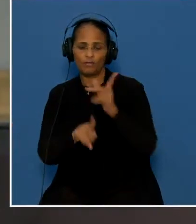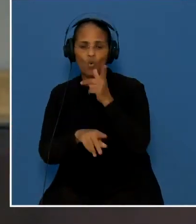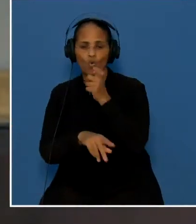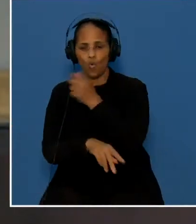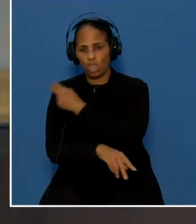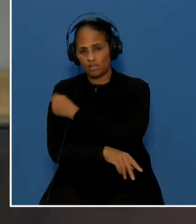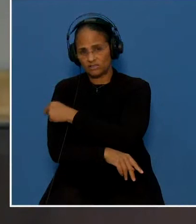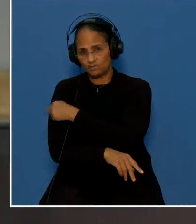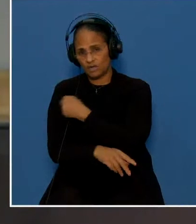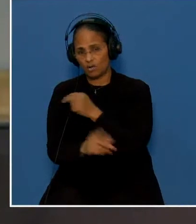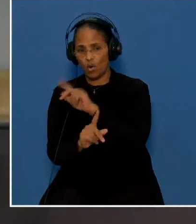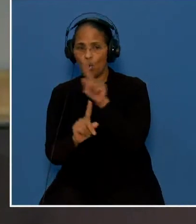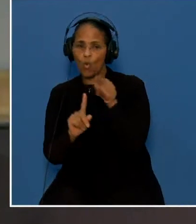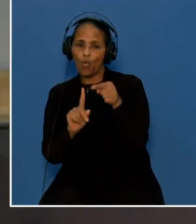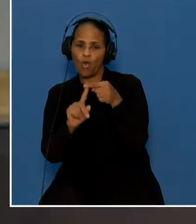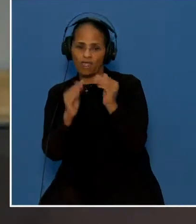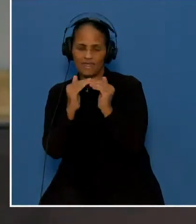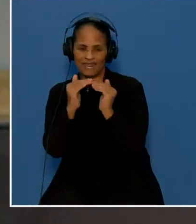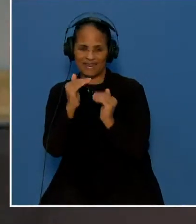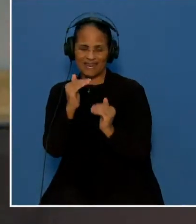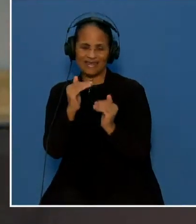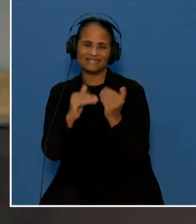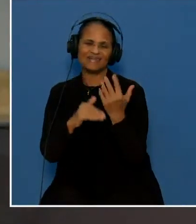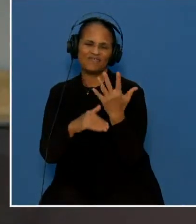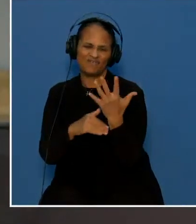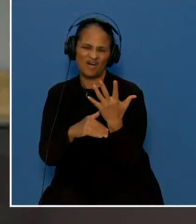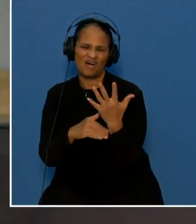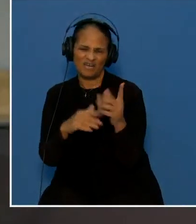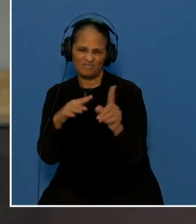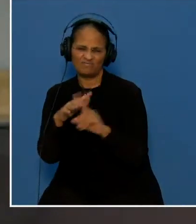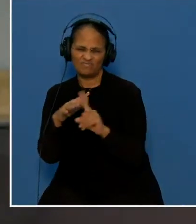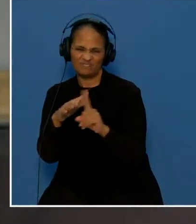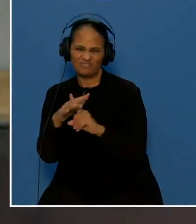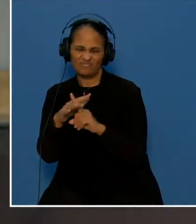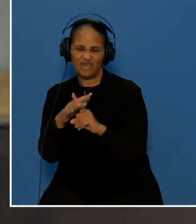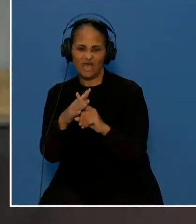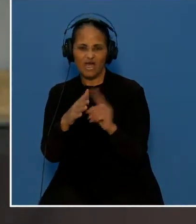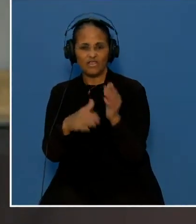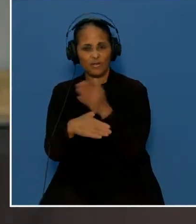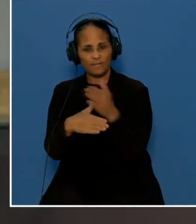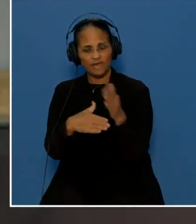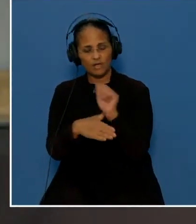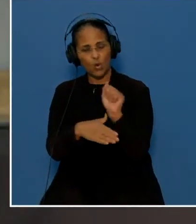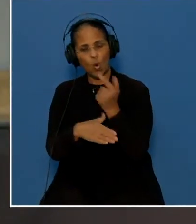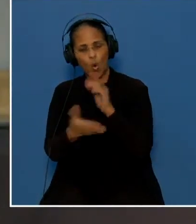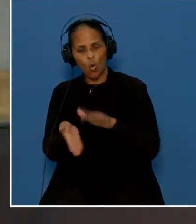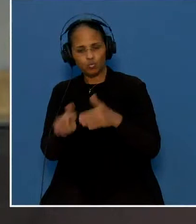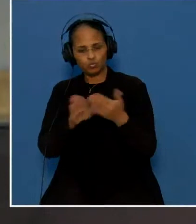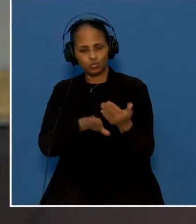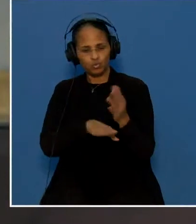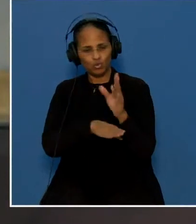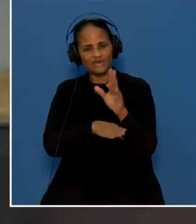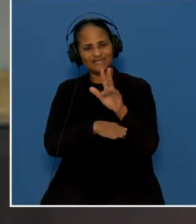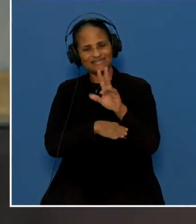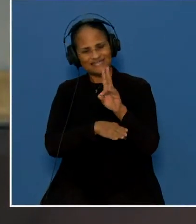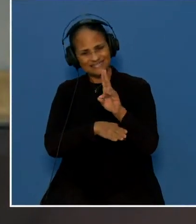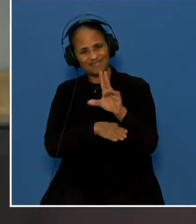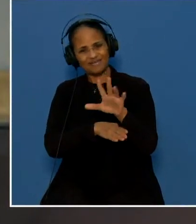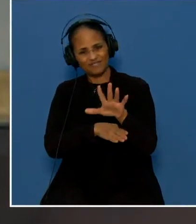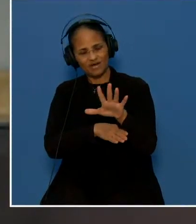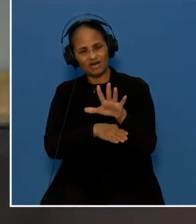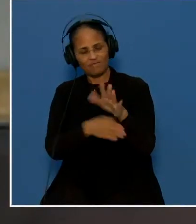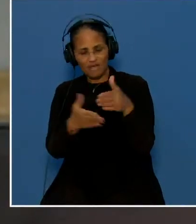are in hospital when there are less than 5 cases. The mean age of all of our deceased cases is 75, and the median